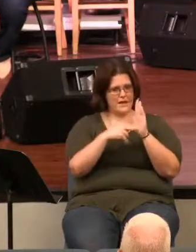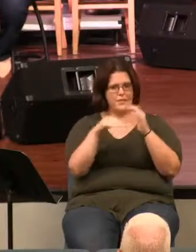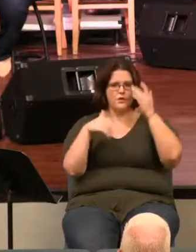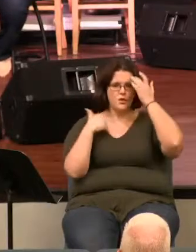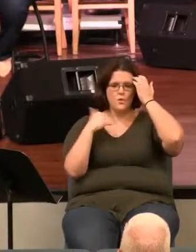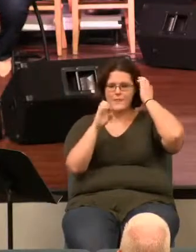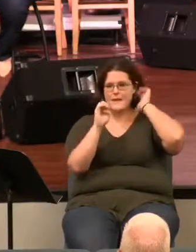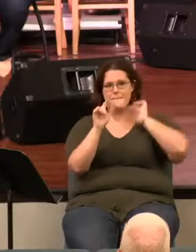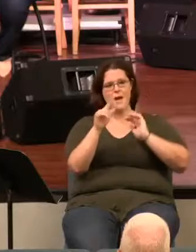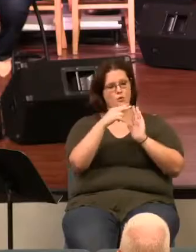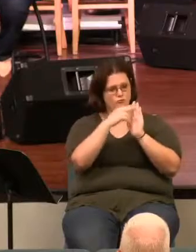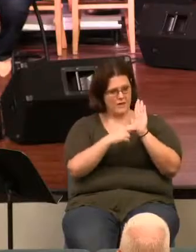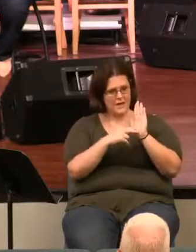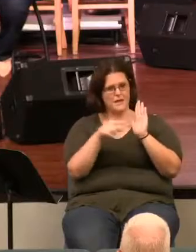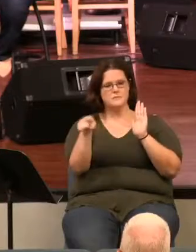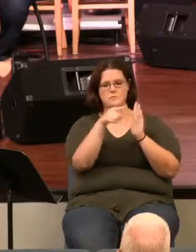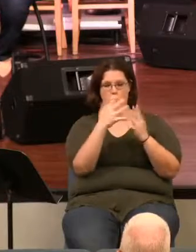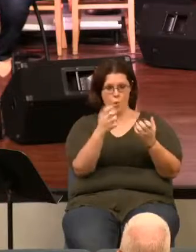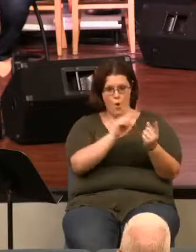and sign up for that, please.